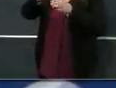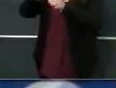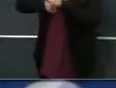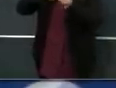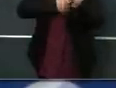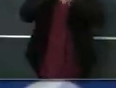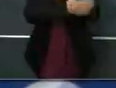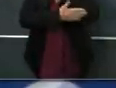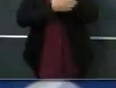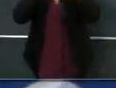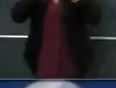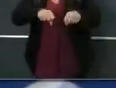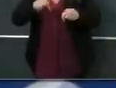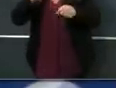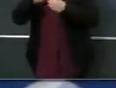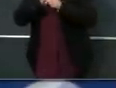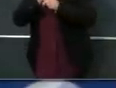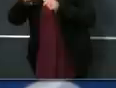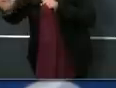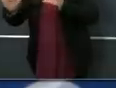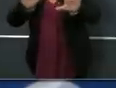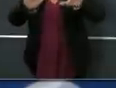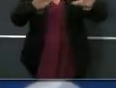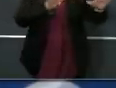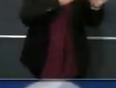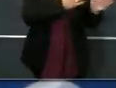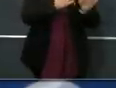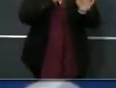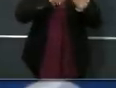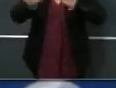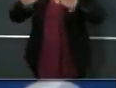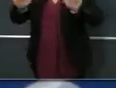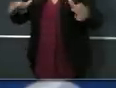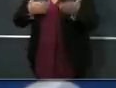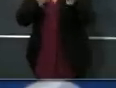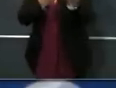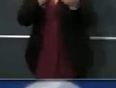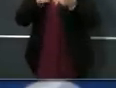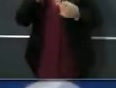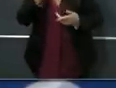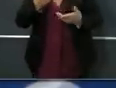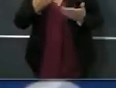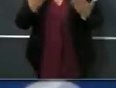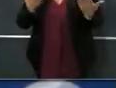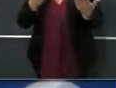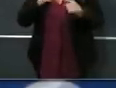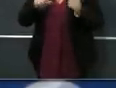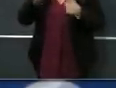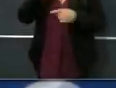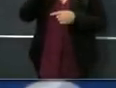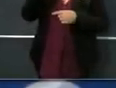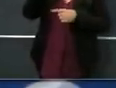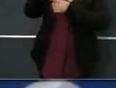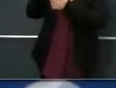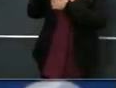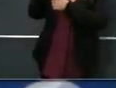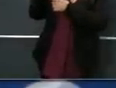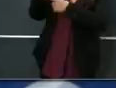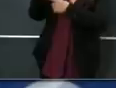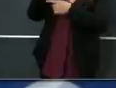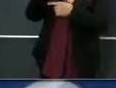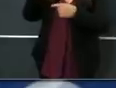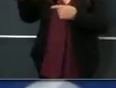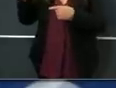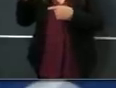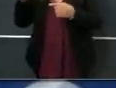to kind of present their own plans for reopening their economy. And on Ventura, I mean, did Ventura want to go, did they pull back from what they